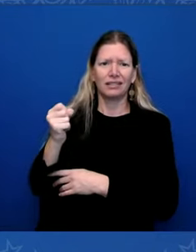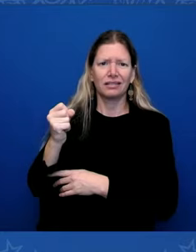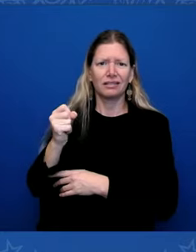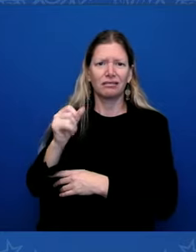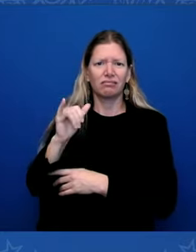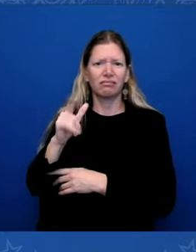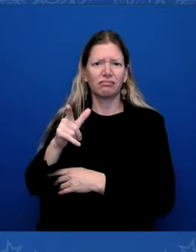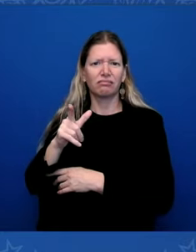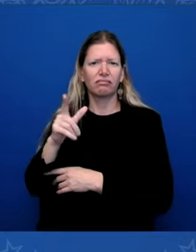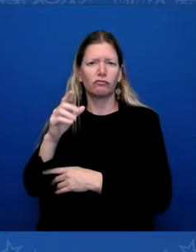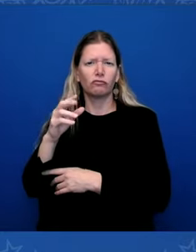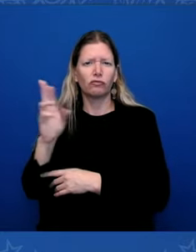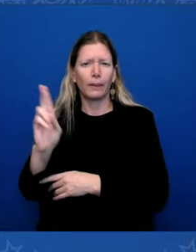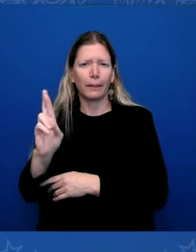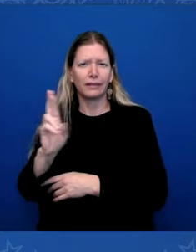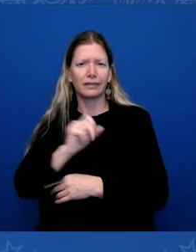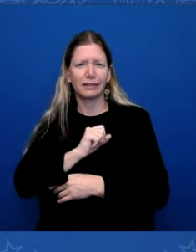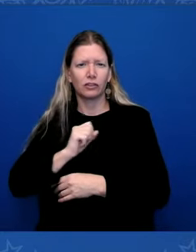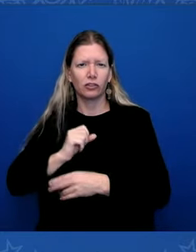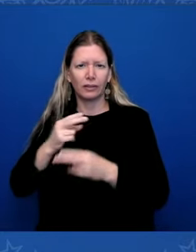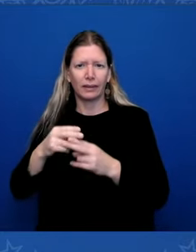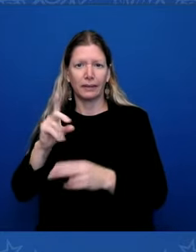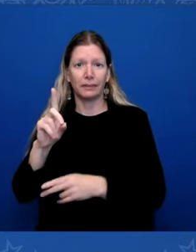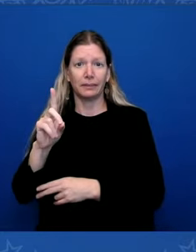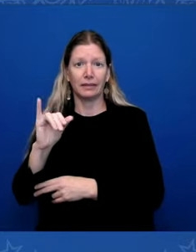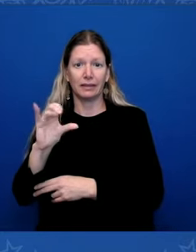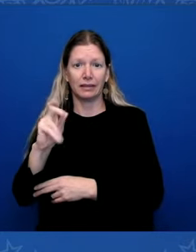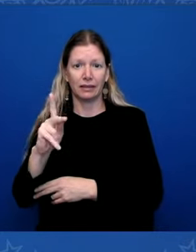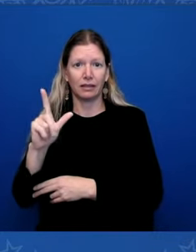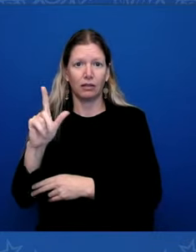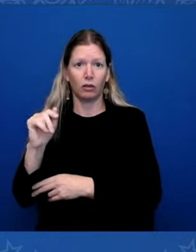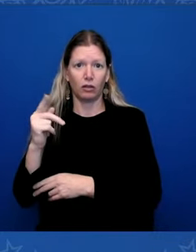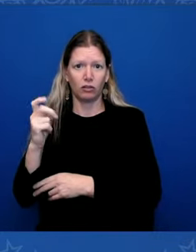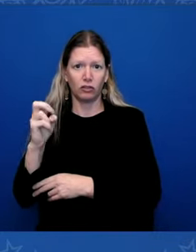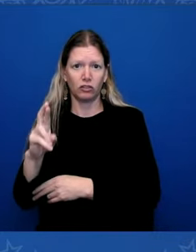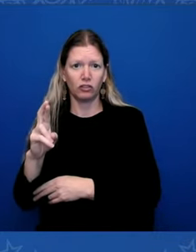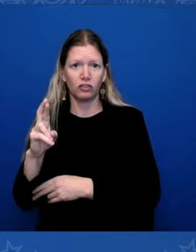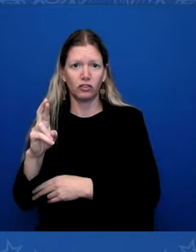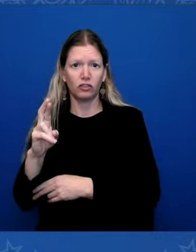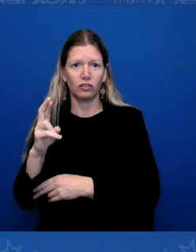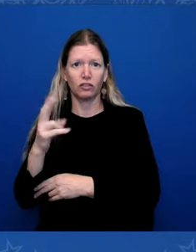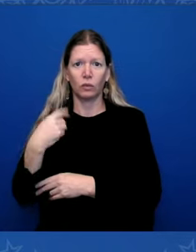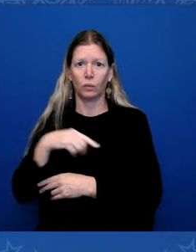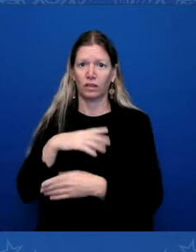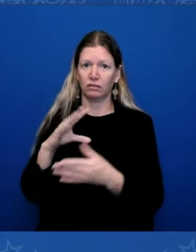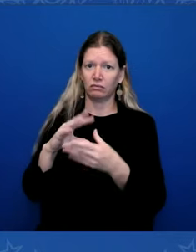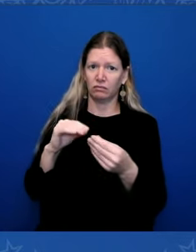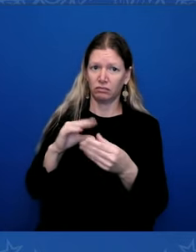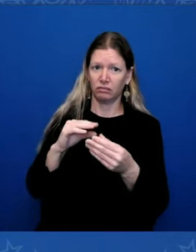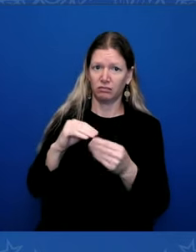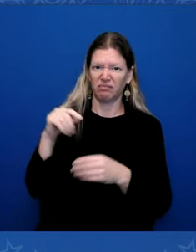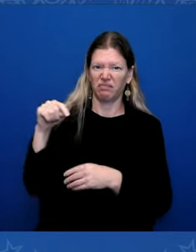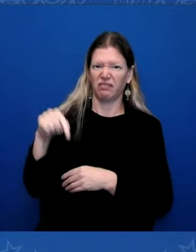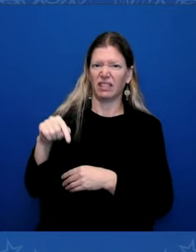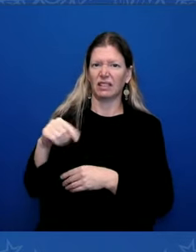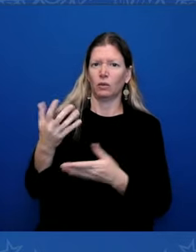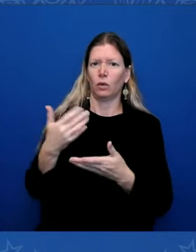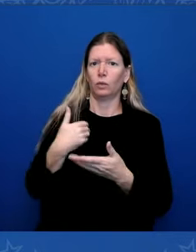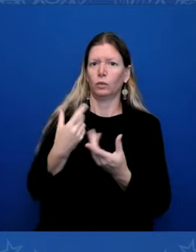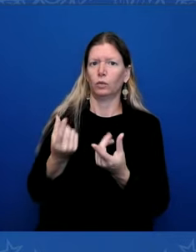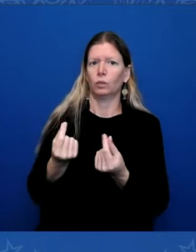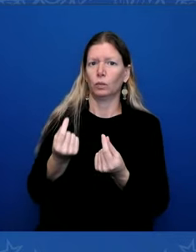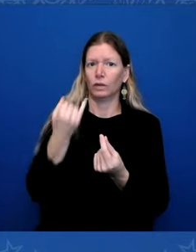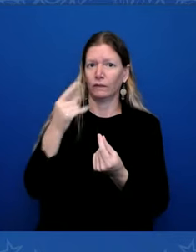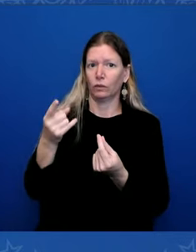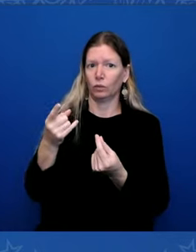us money, we're going to forgive your debt if you maintain your forest, because they become carbon sinks. They are the things